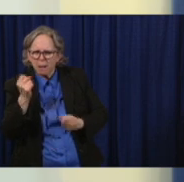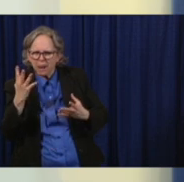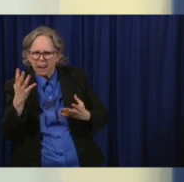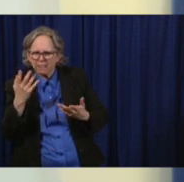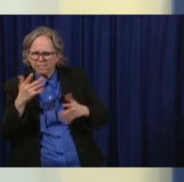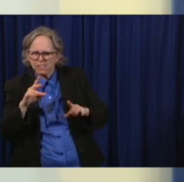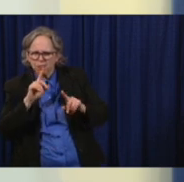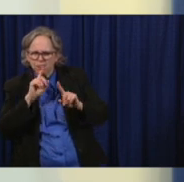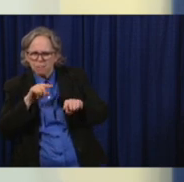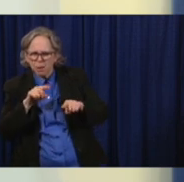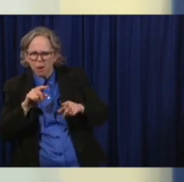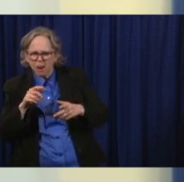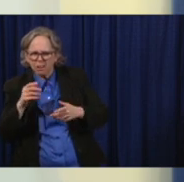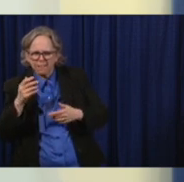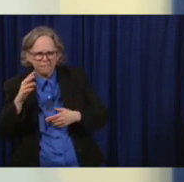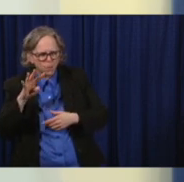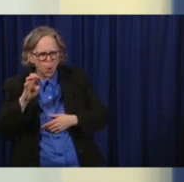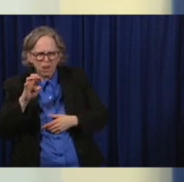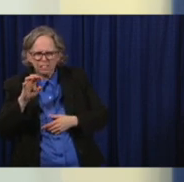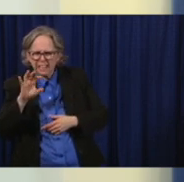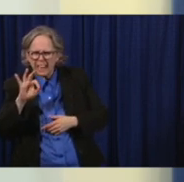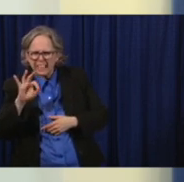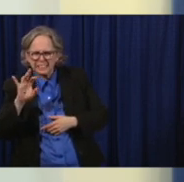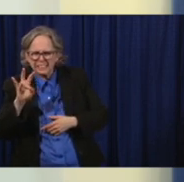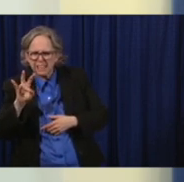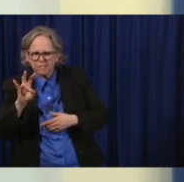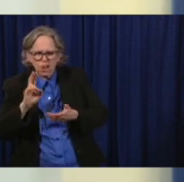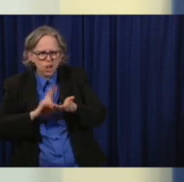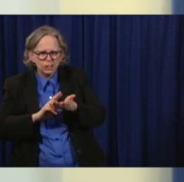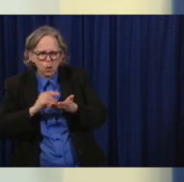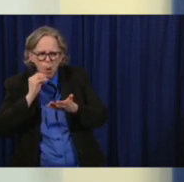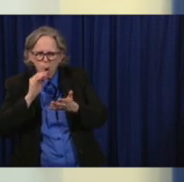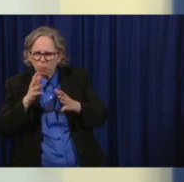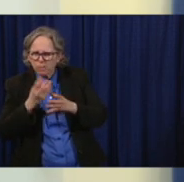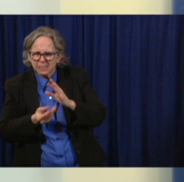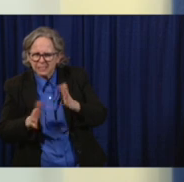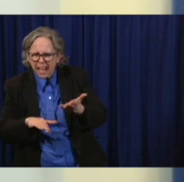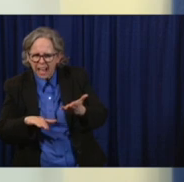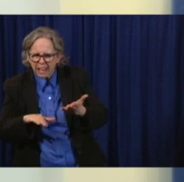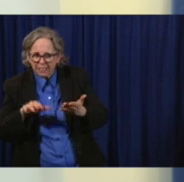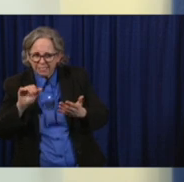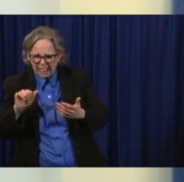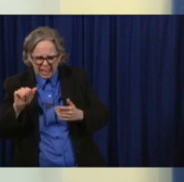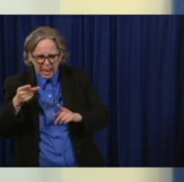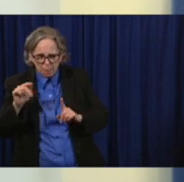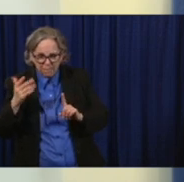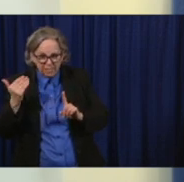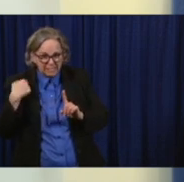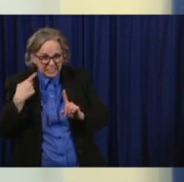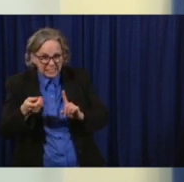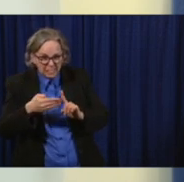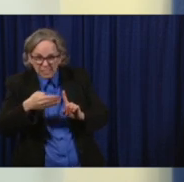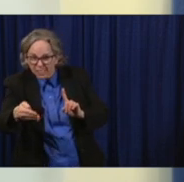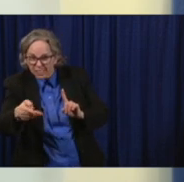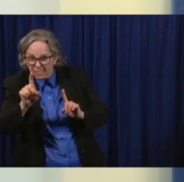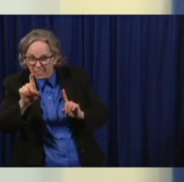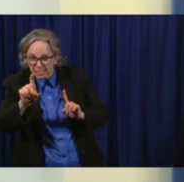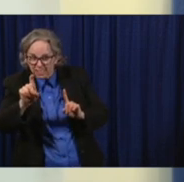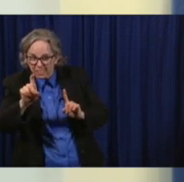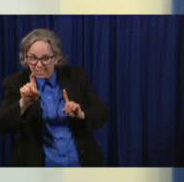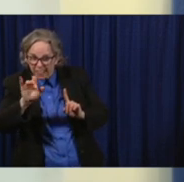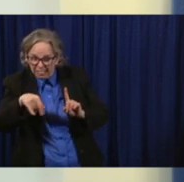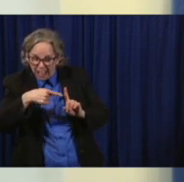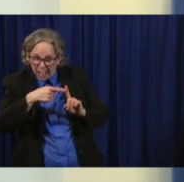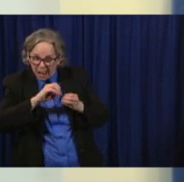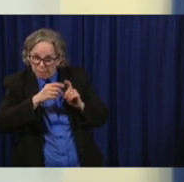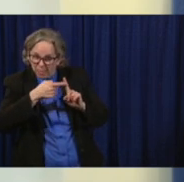been 497 nursing home deaths since April 15th, which that alone is